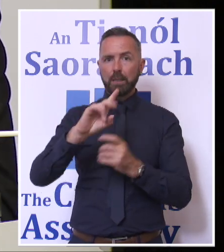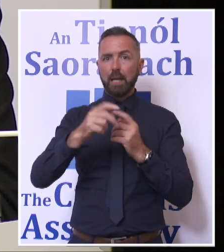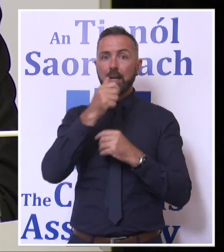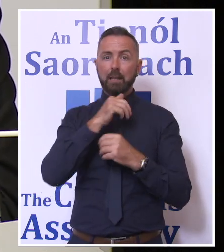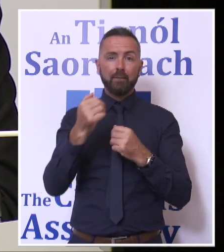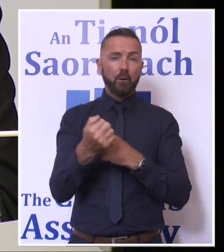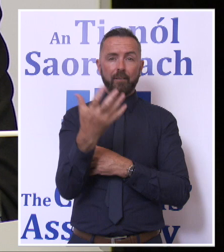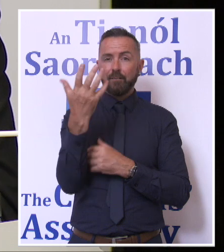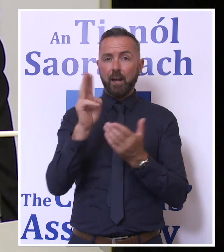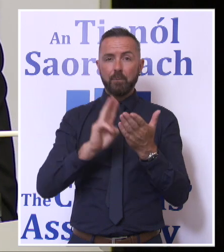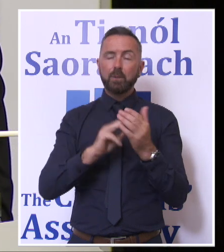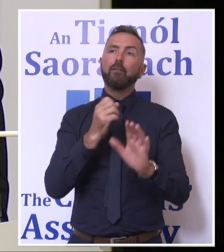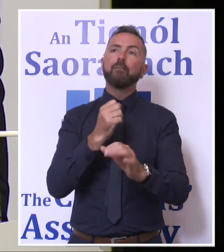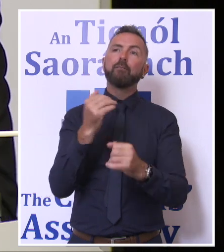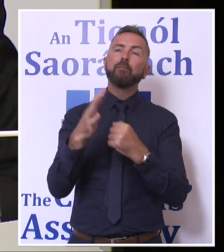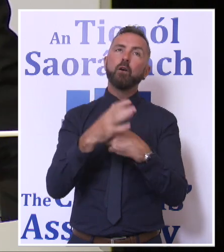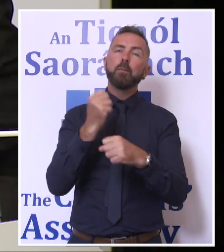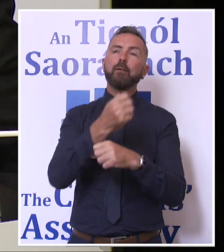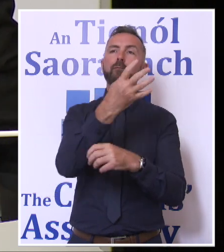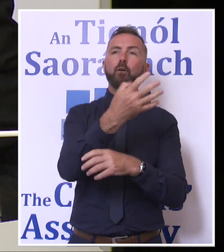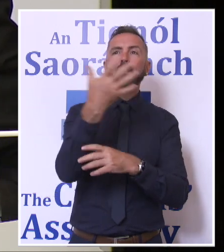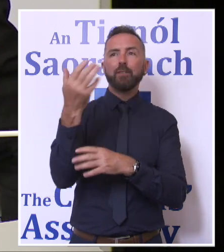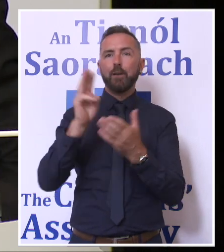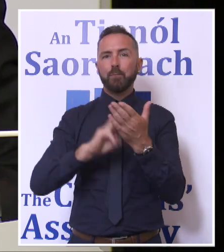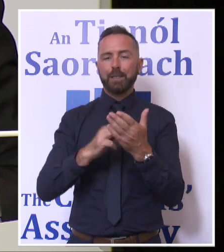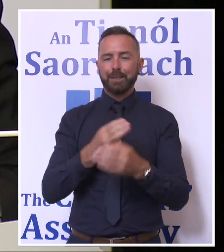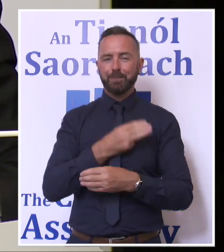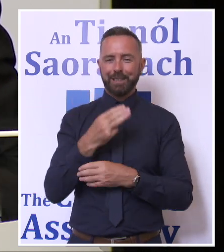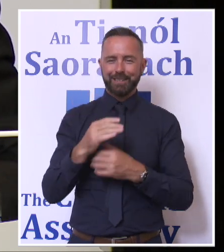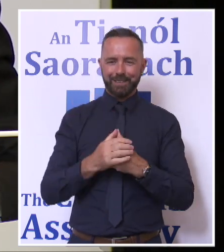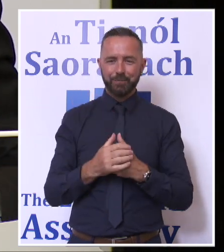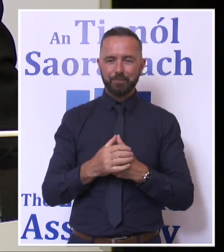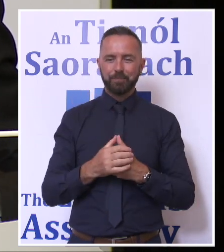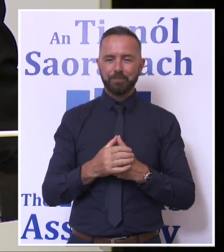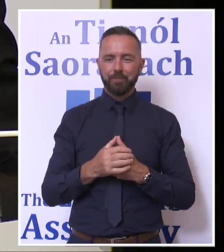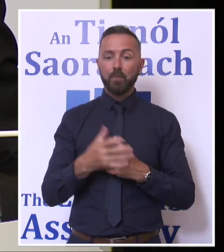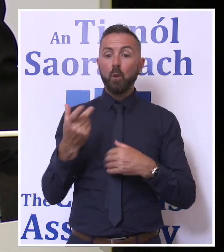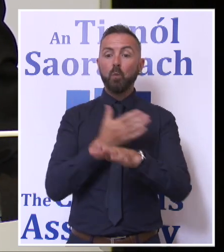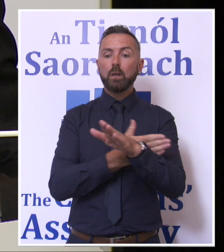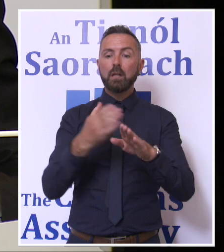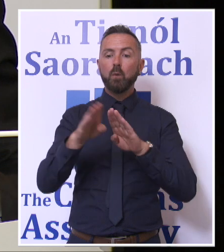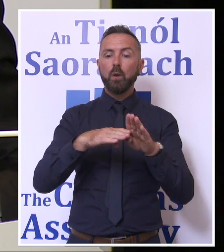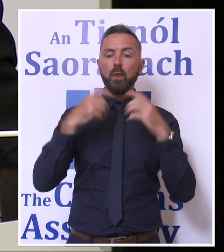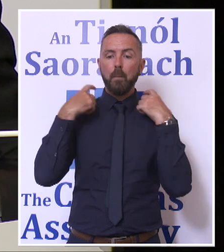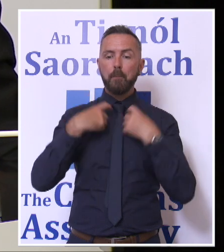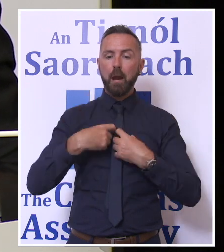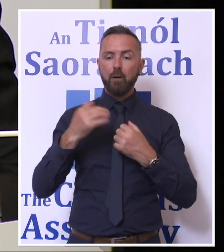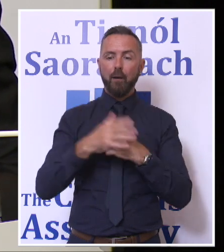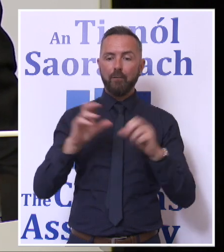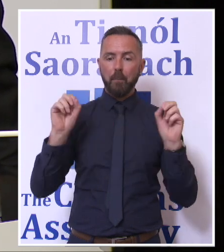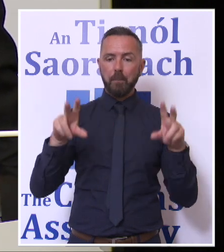minutes. So 45 minutes, excuse me. So we will start off with the Mayor of Greater